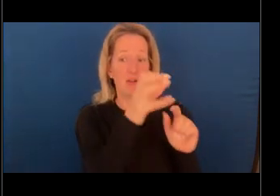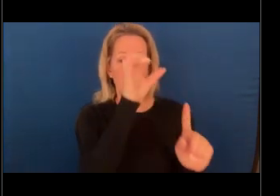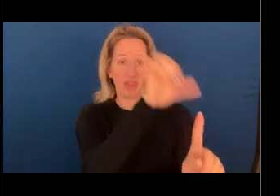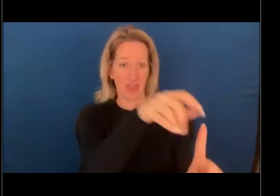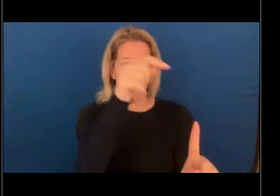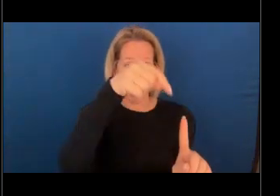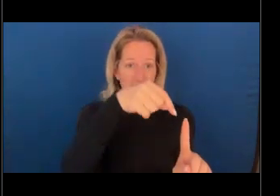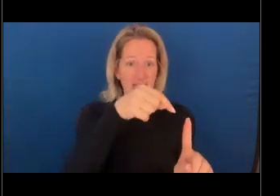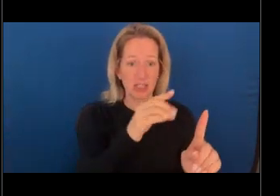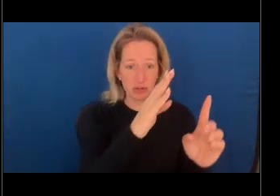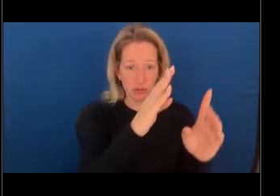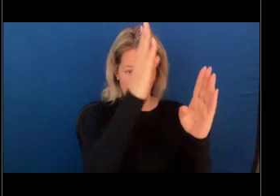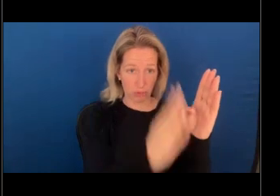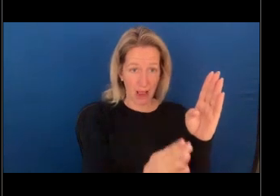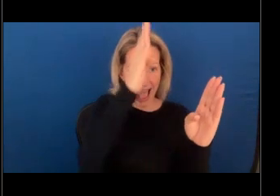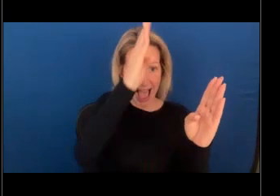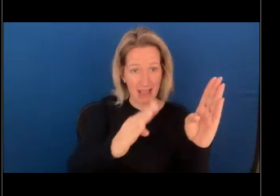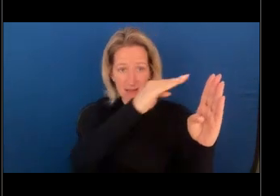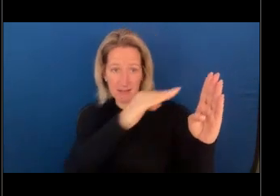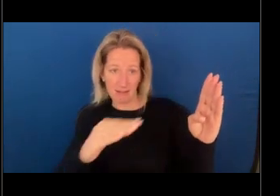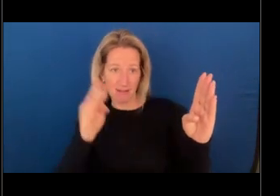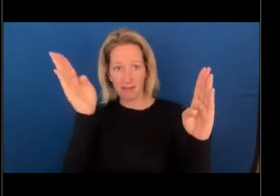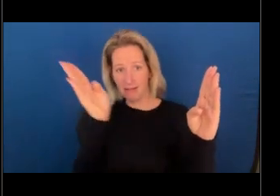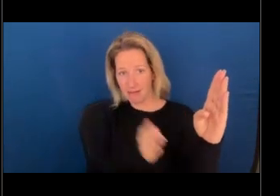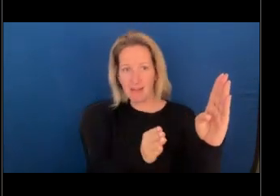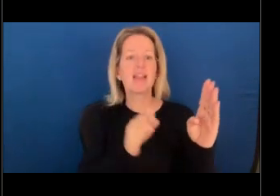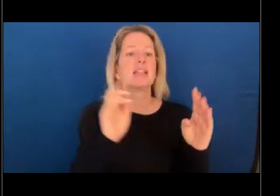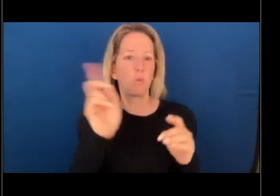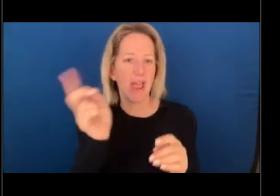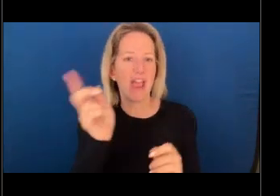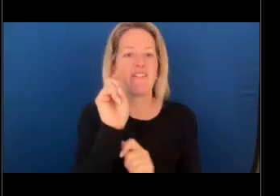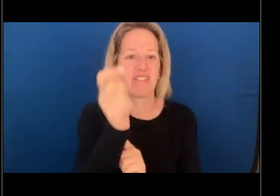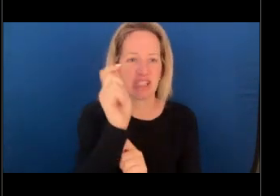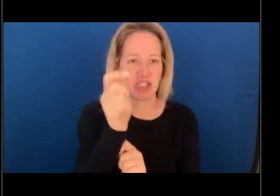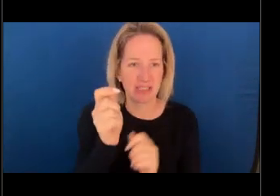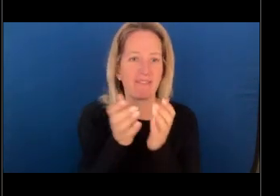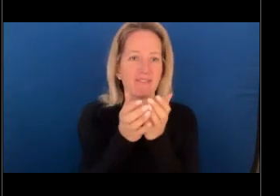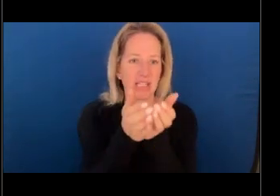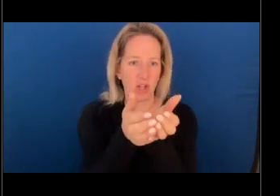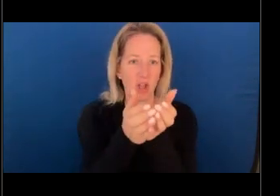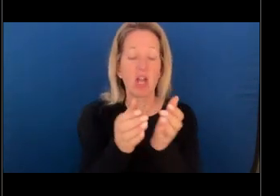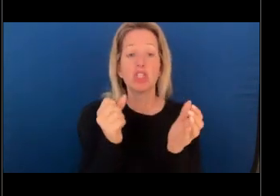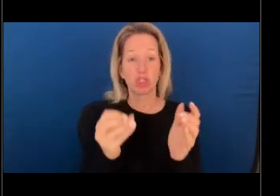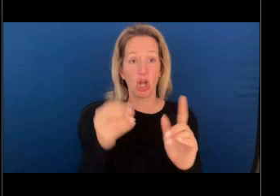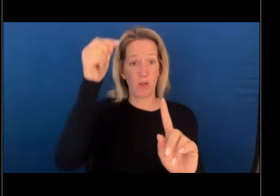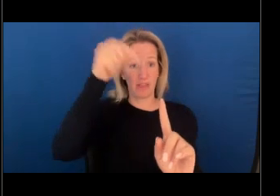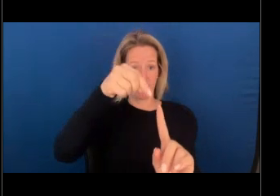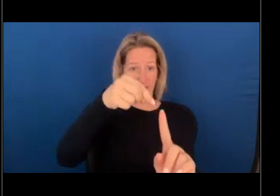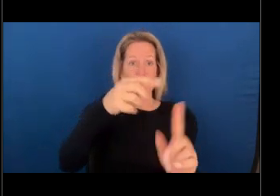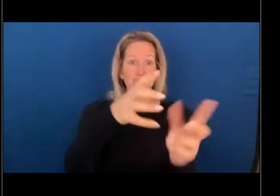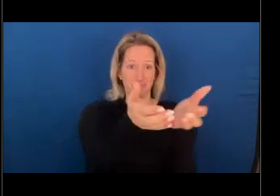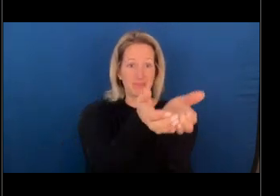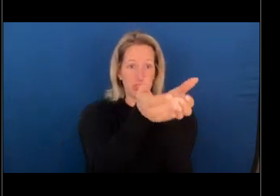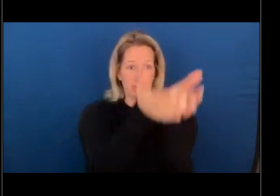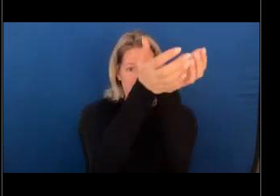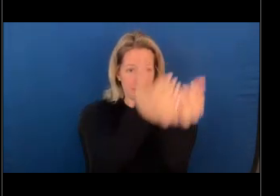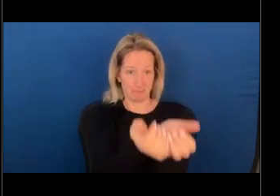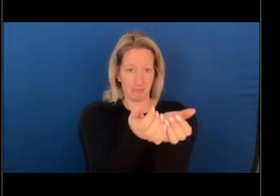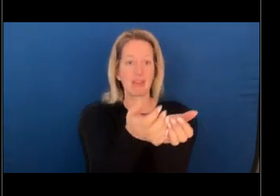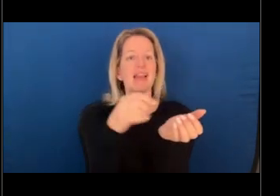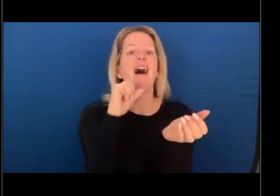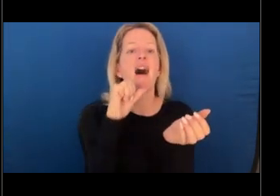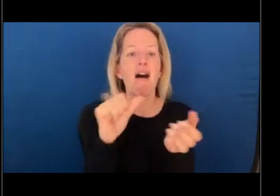gone. So obviously every shipwreck functions as an unplanned artificial reef, so there tend to be dense fish